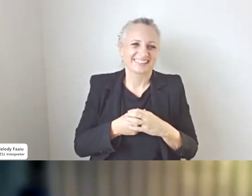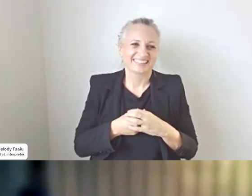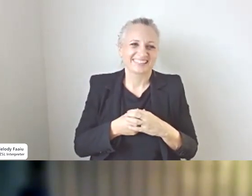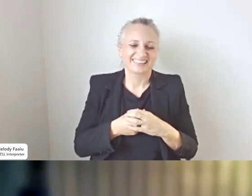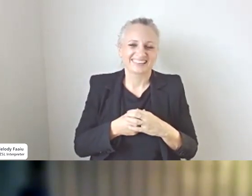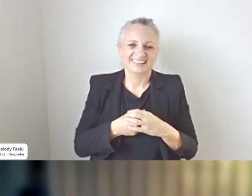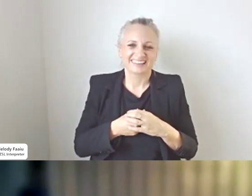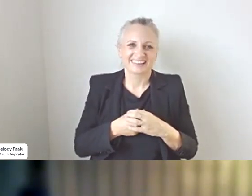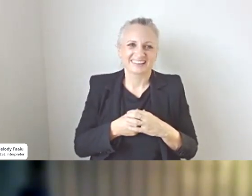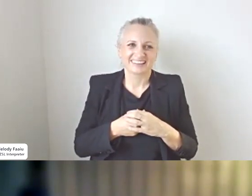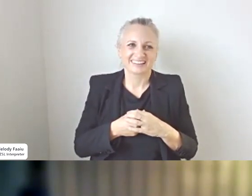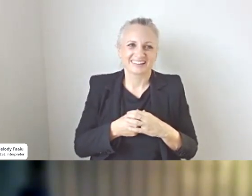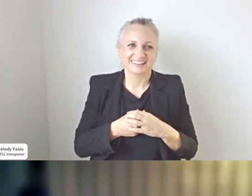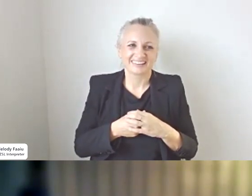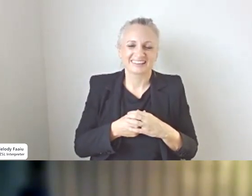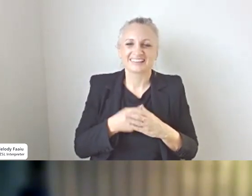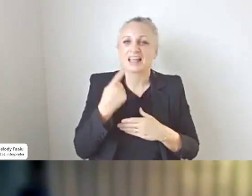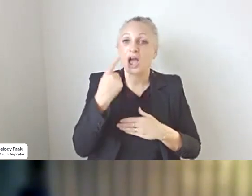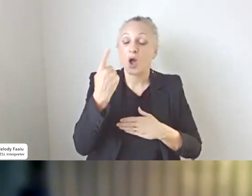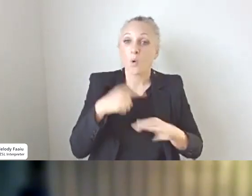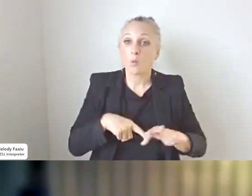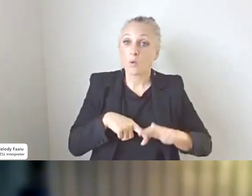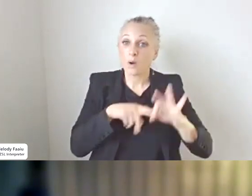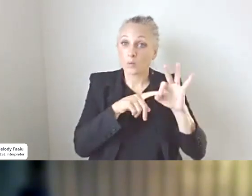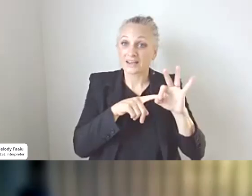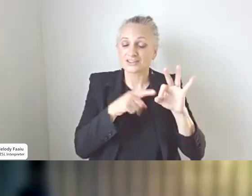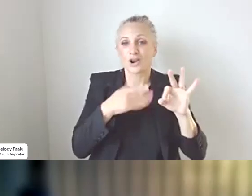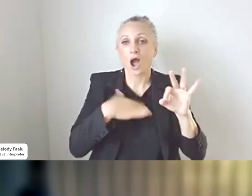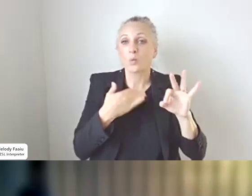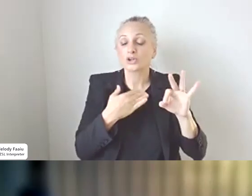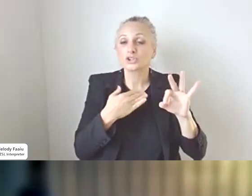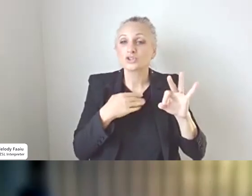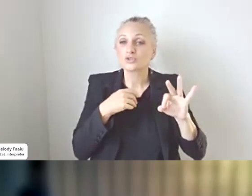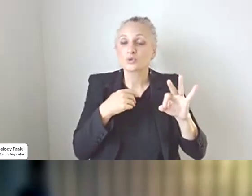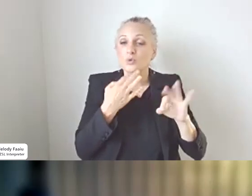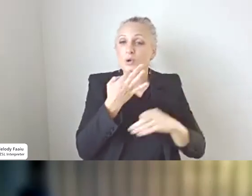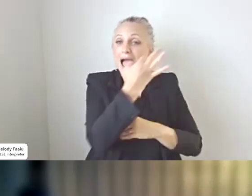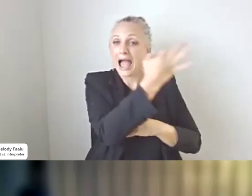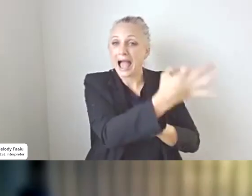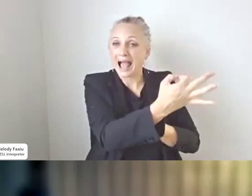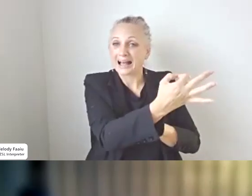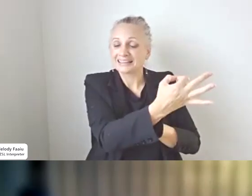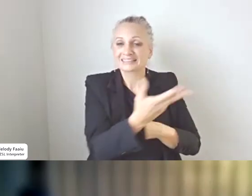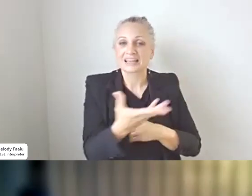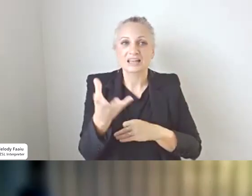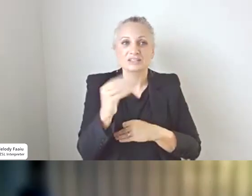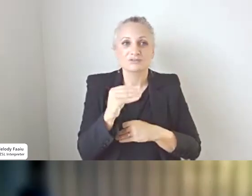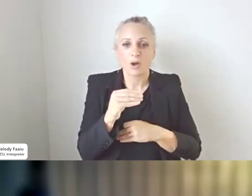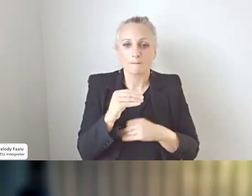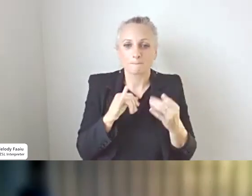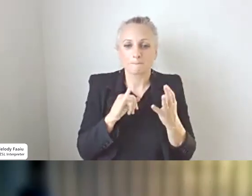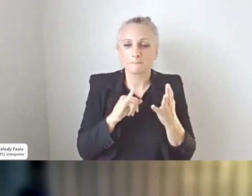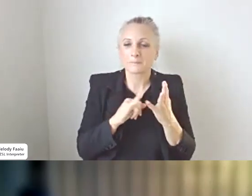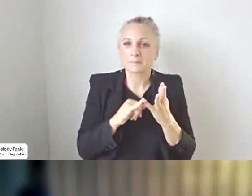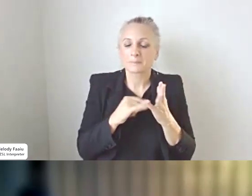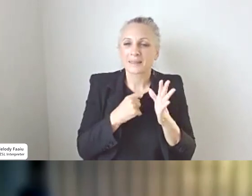One of the questions that I had for Paula was from Sally, and I'll just go back up here. And she was